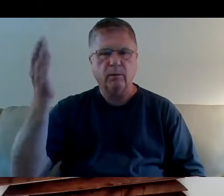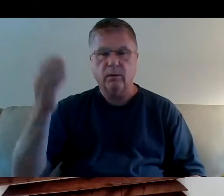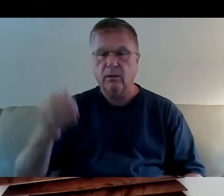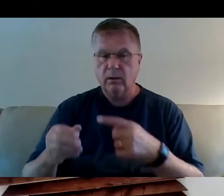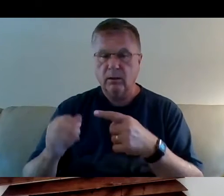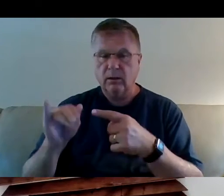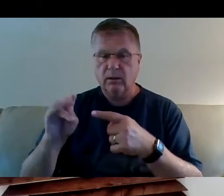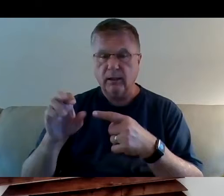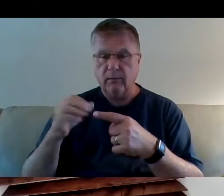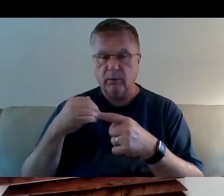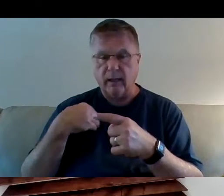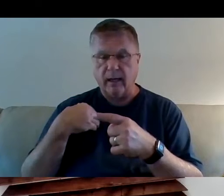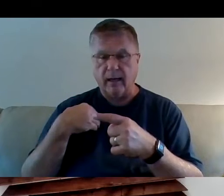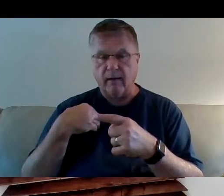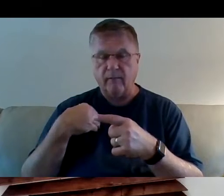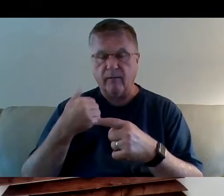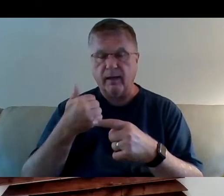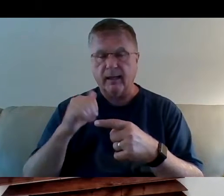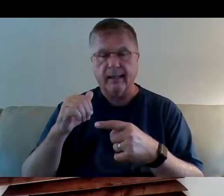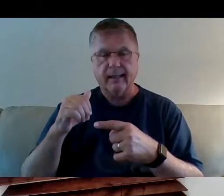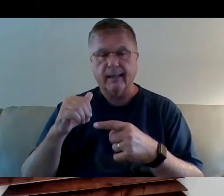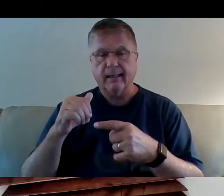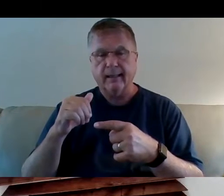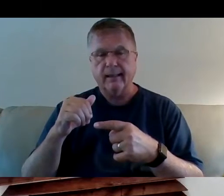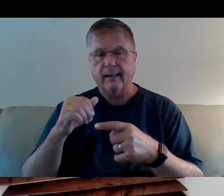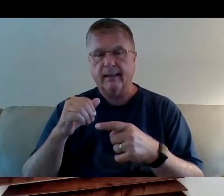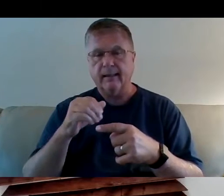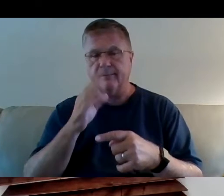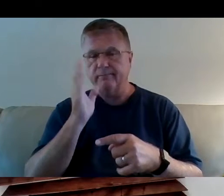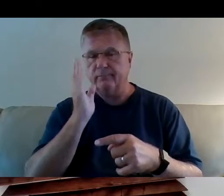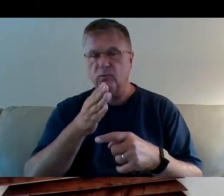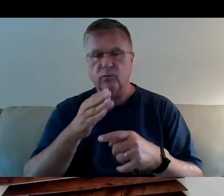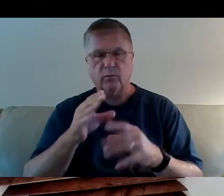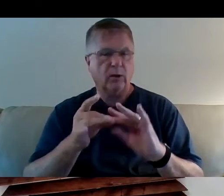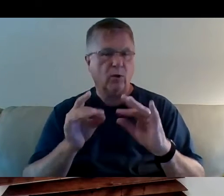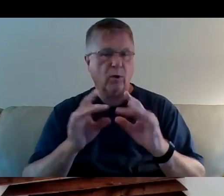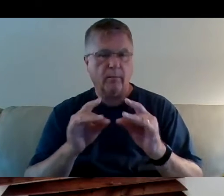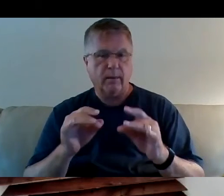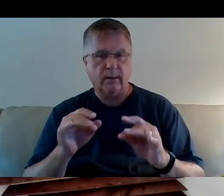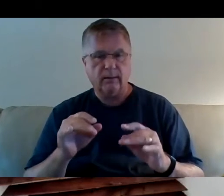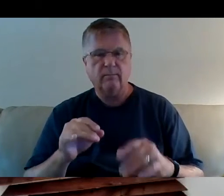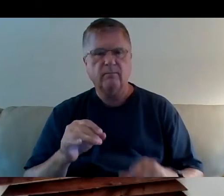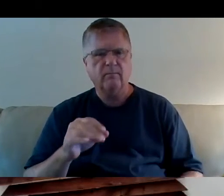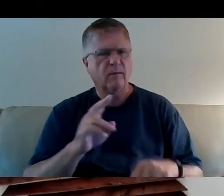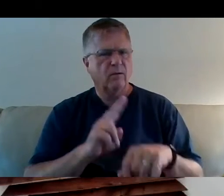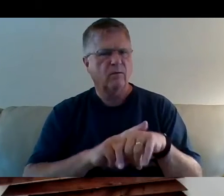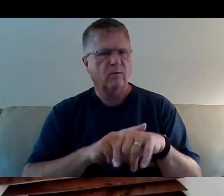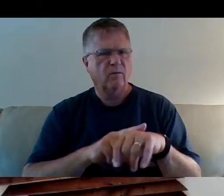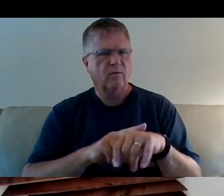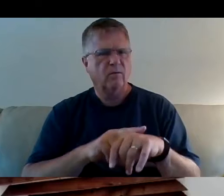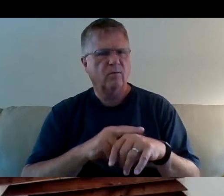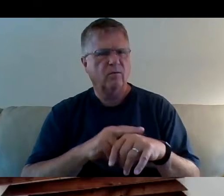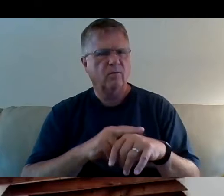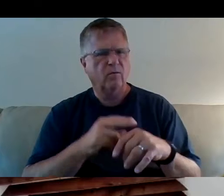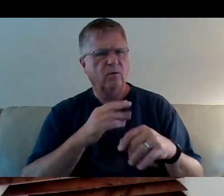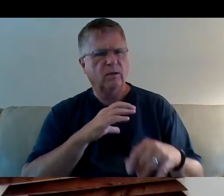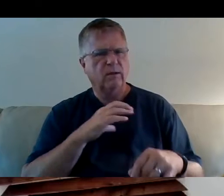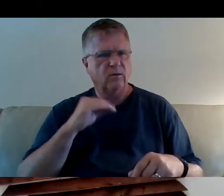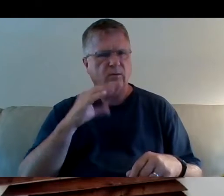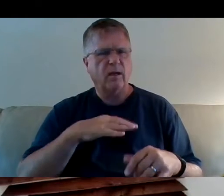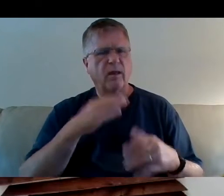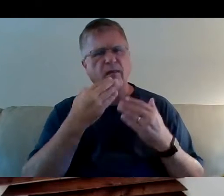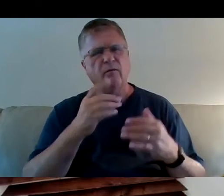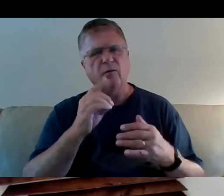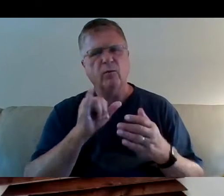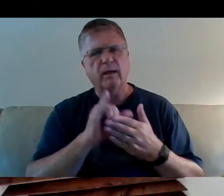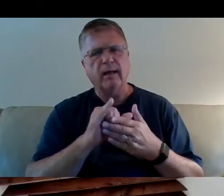have any maybe direct comments? Yeah, of course, Councilman. Thank you for doing this, and Madam Clerk as well for